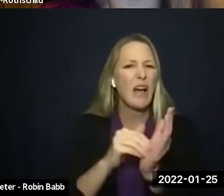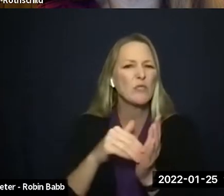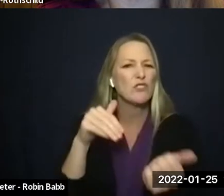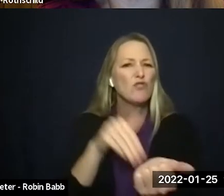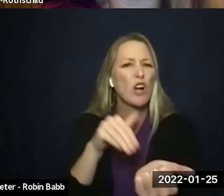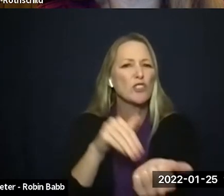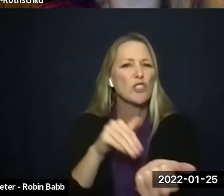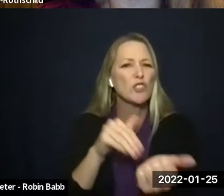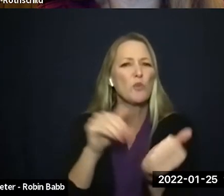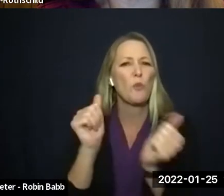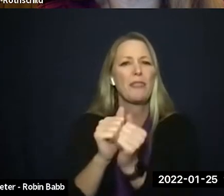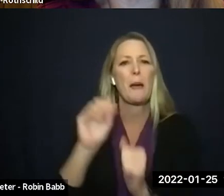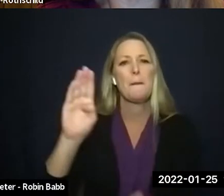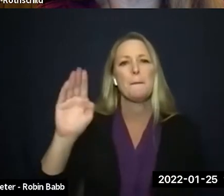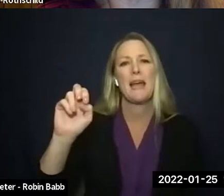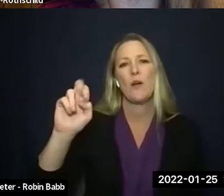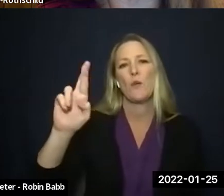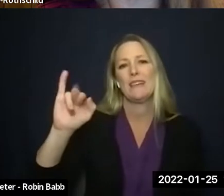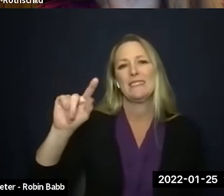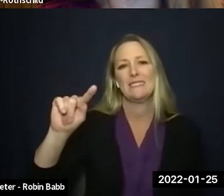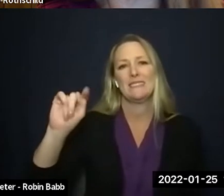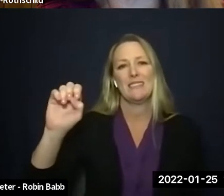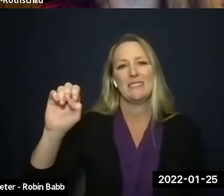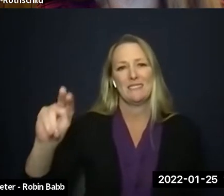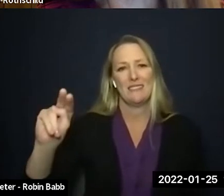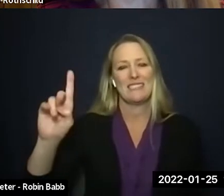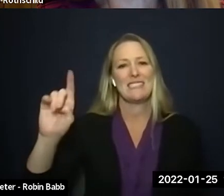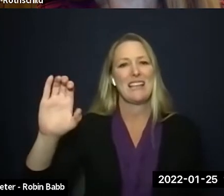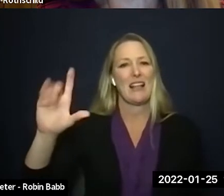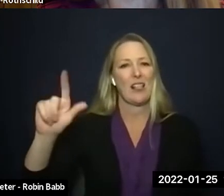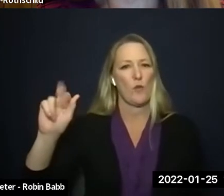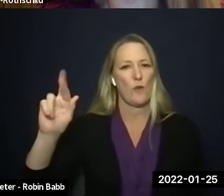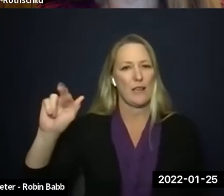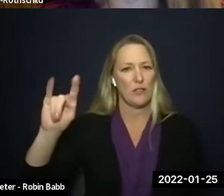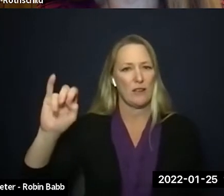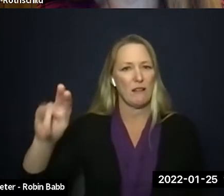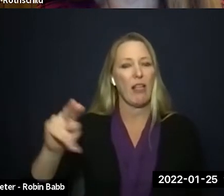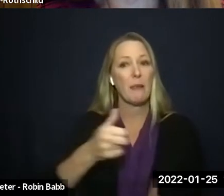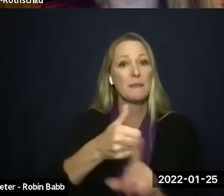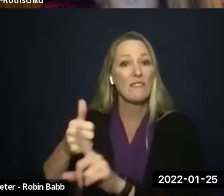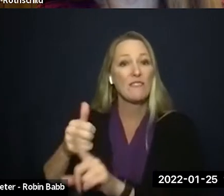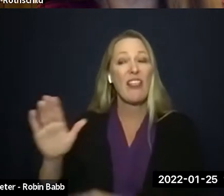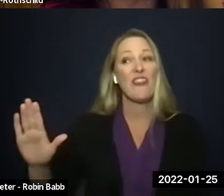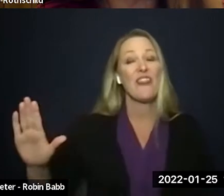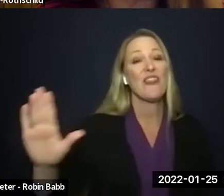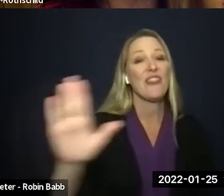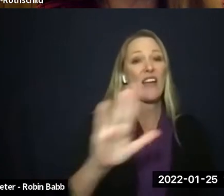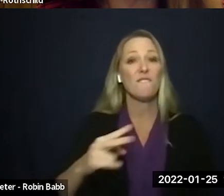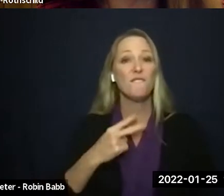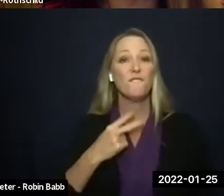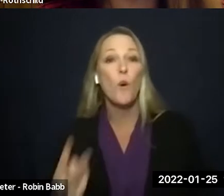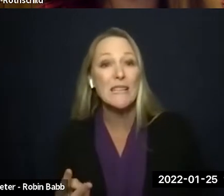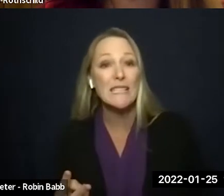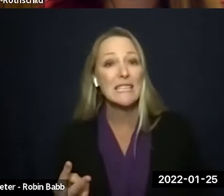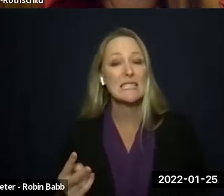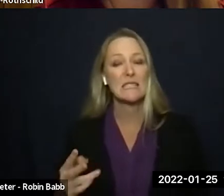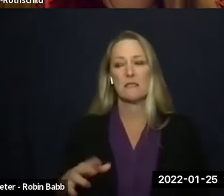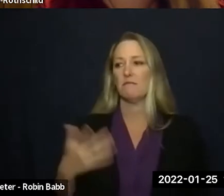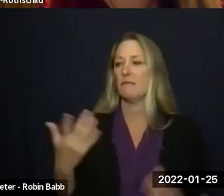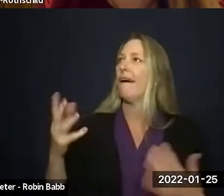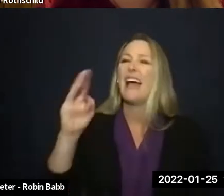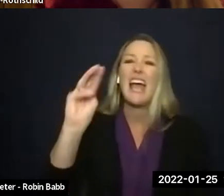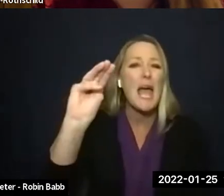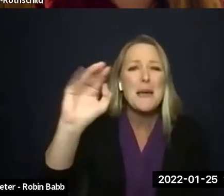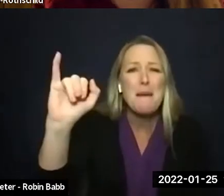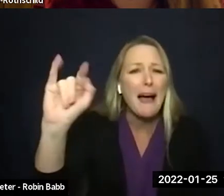barrington declaration have had their voices mit uh all